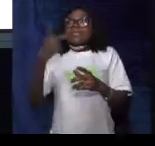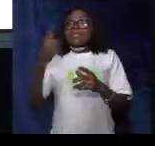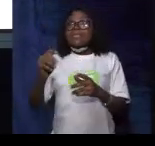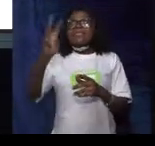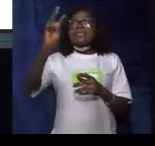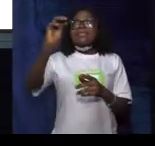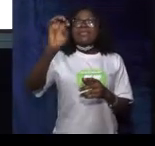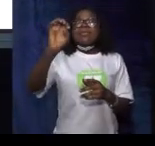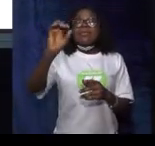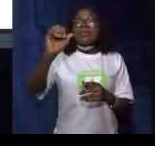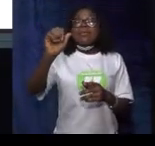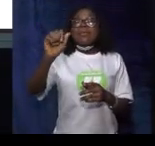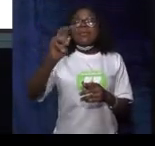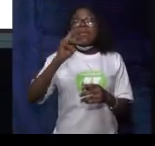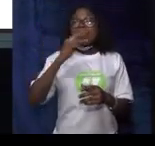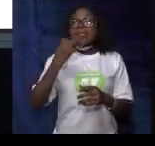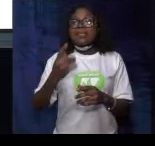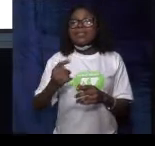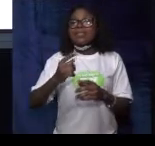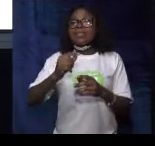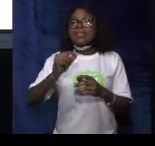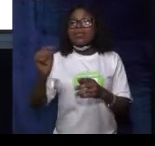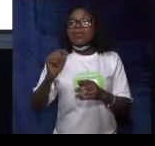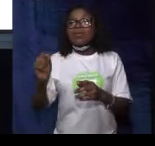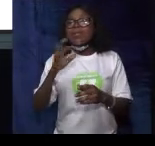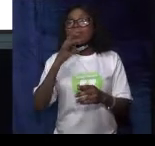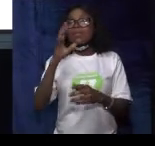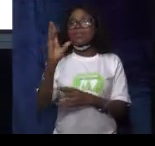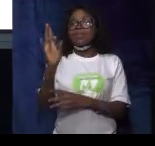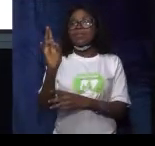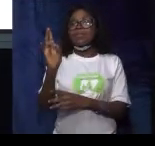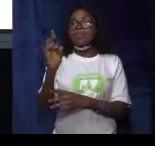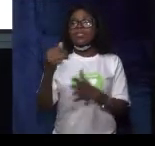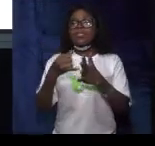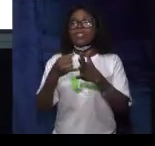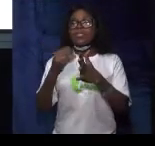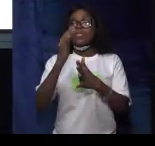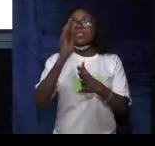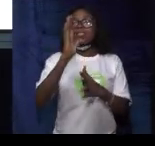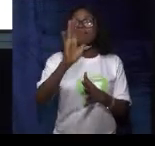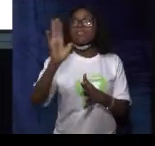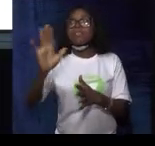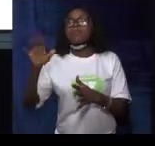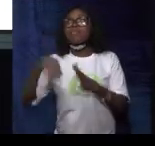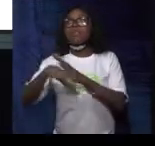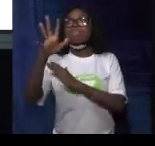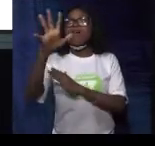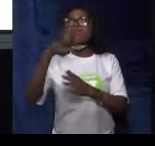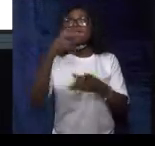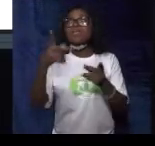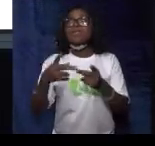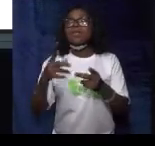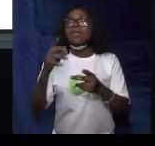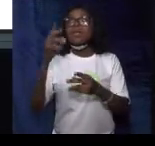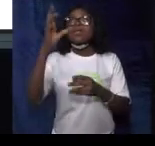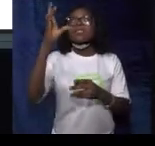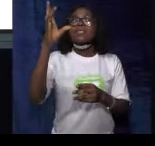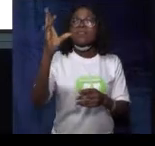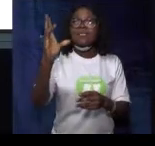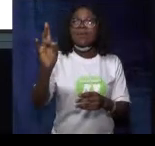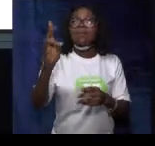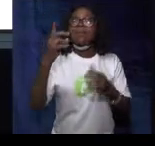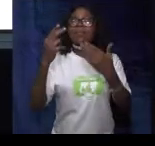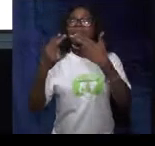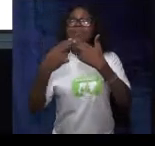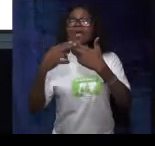The mean is equal for all the items of data, and there are 5 tests. If the mean is 7, that means it is 7, 7 in 5 places.